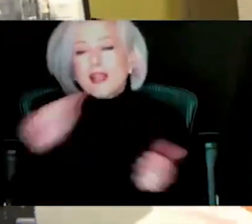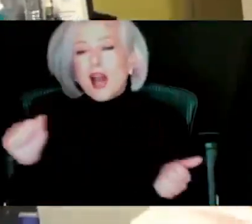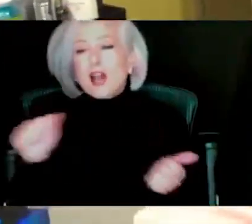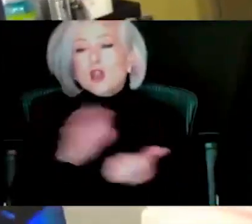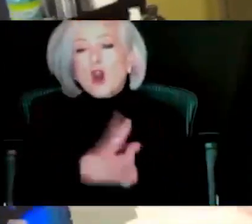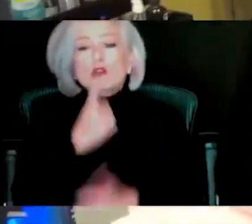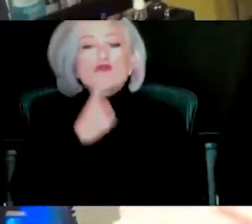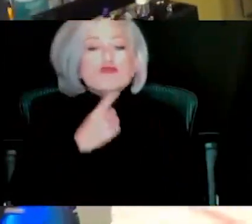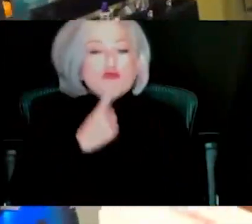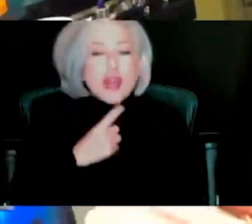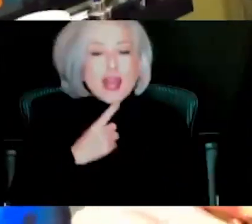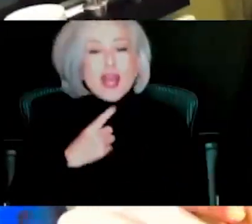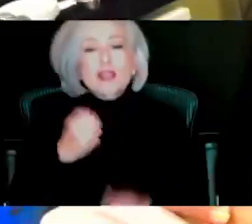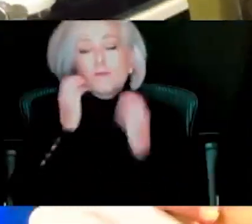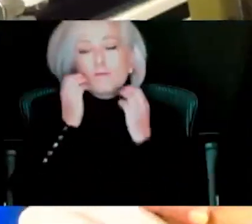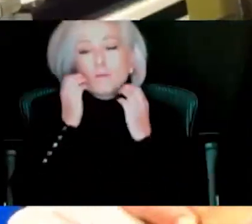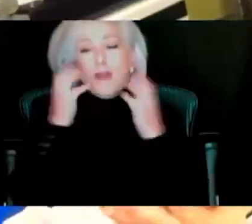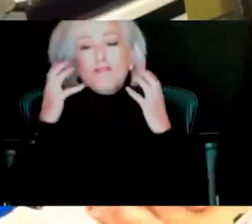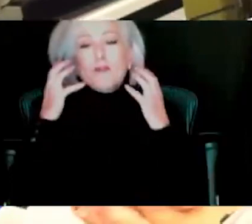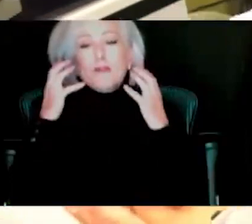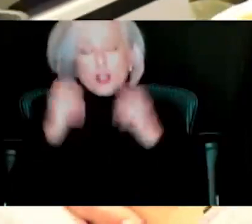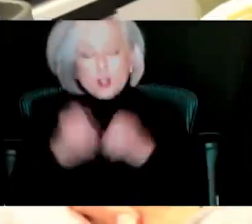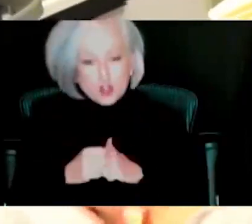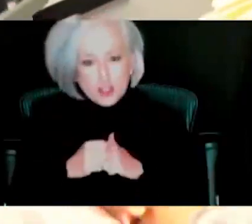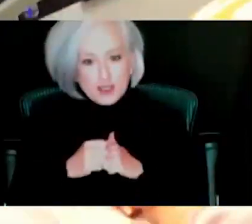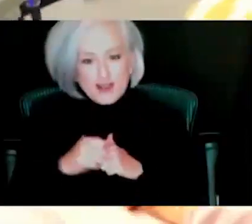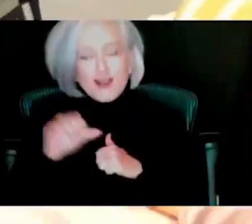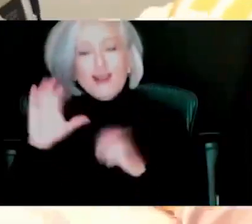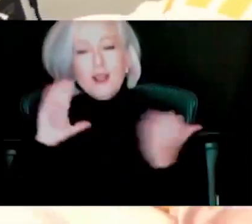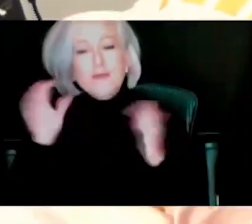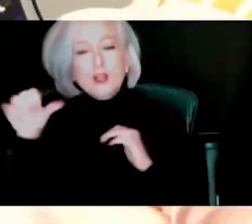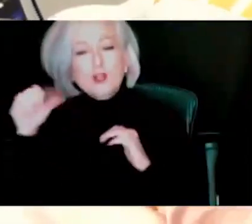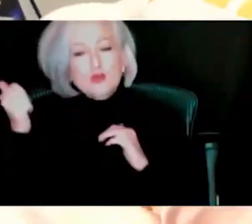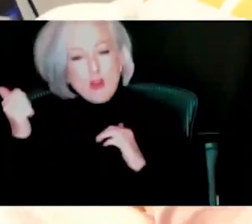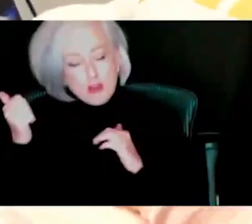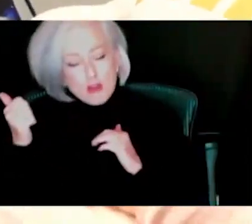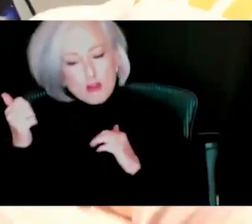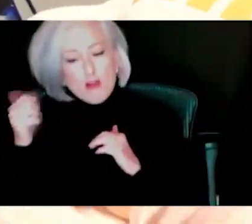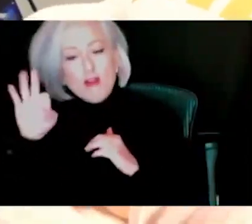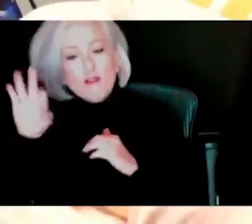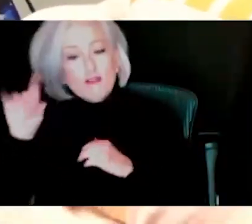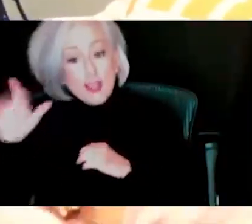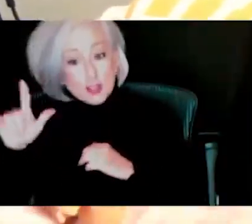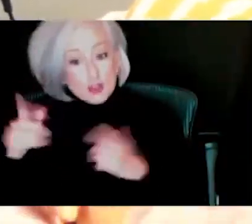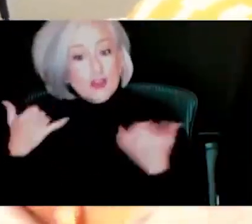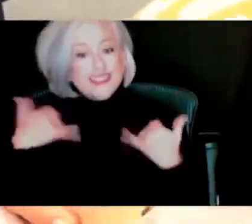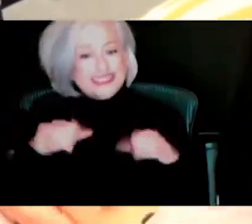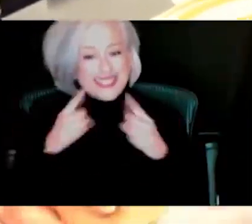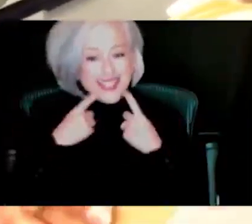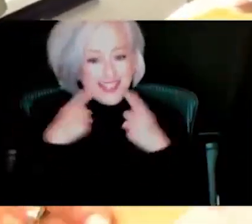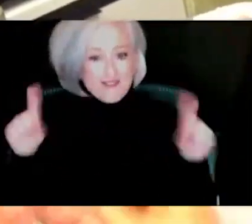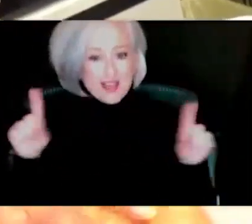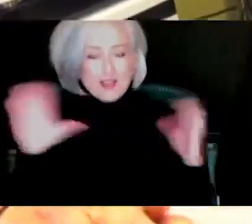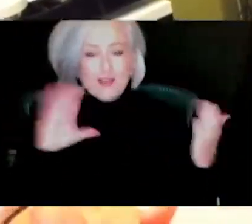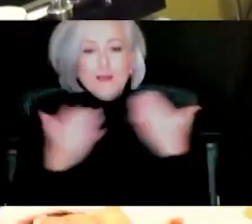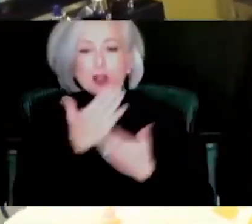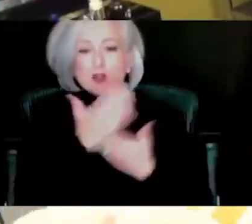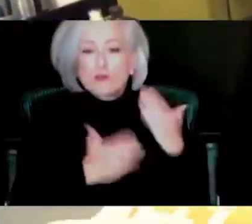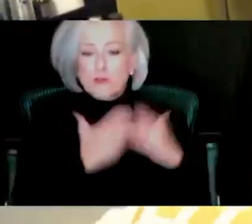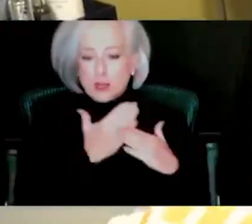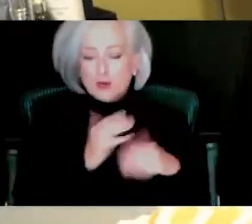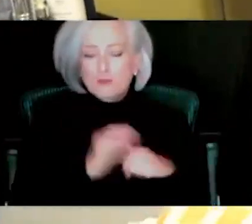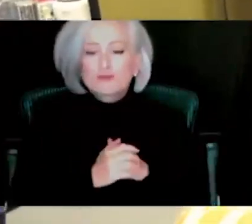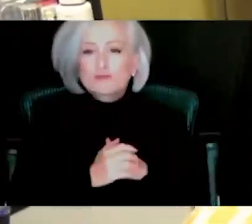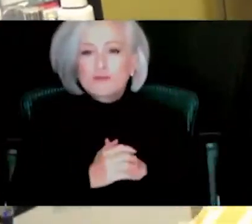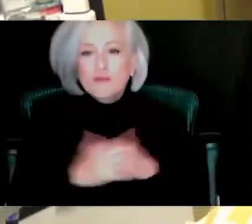other facials where, like I said, you use that manual extraction. So it's still effective. And there's lots of hyaluronic